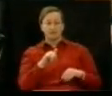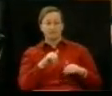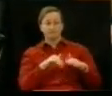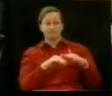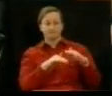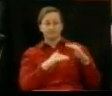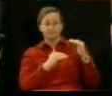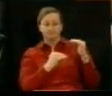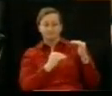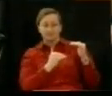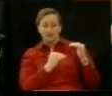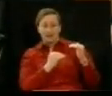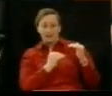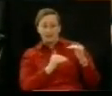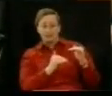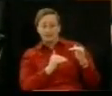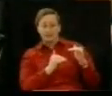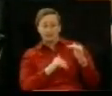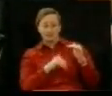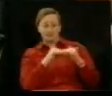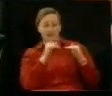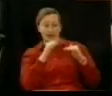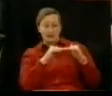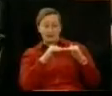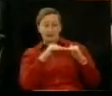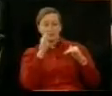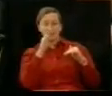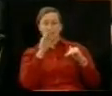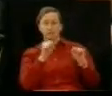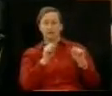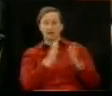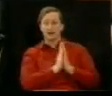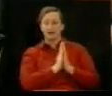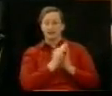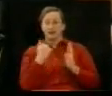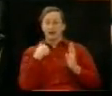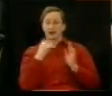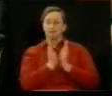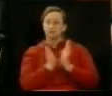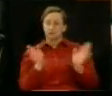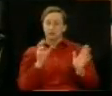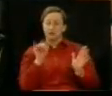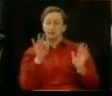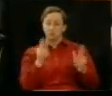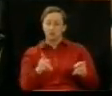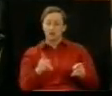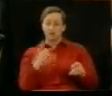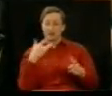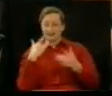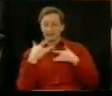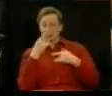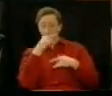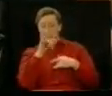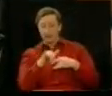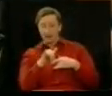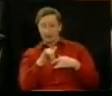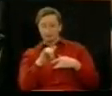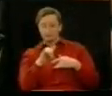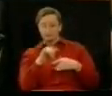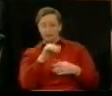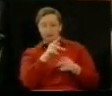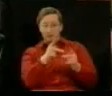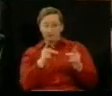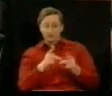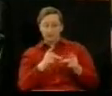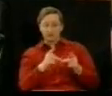ask is that we have a public and open process where these individuals who want to be considered for this position would at least let their names be known,